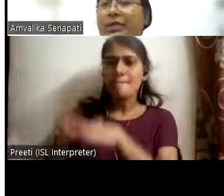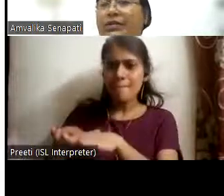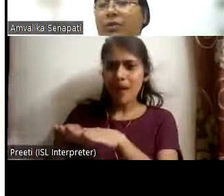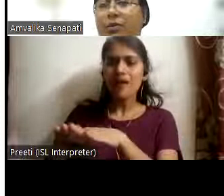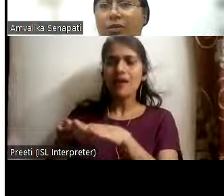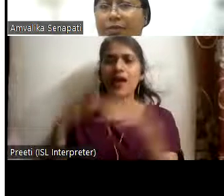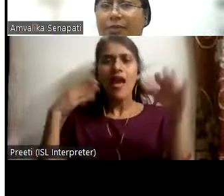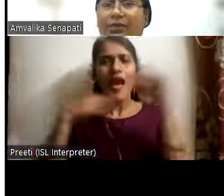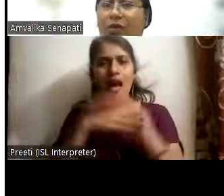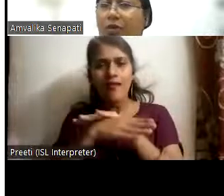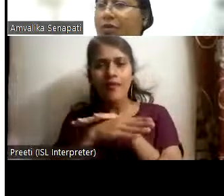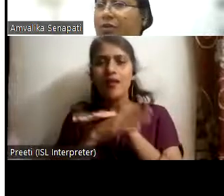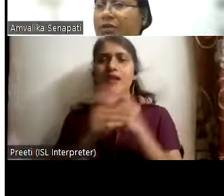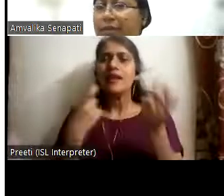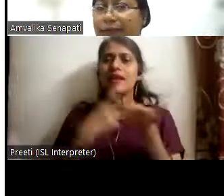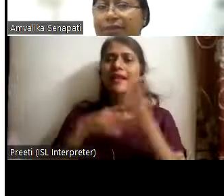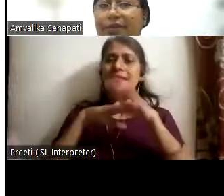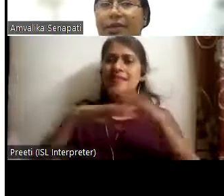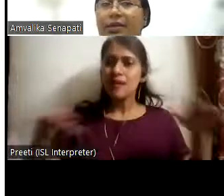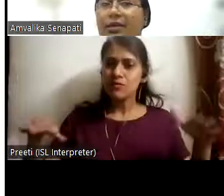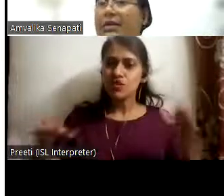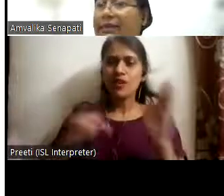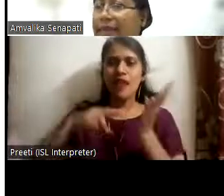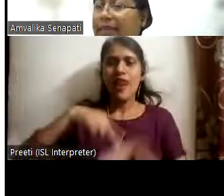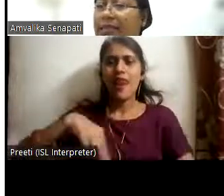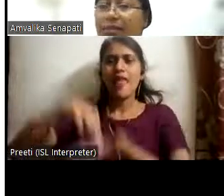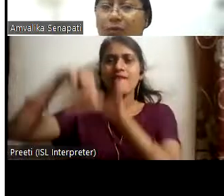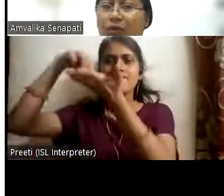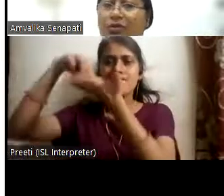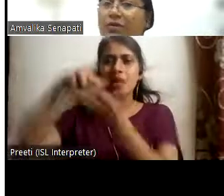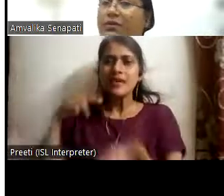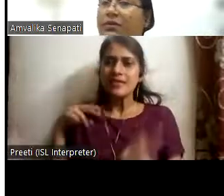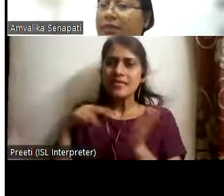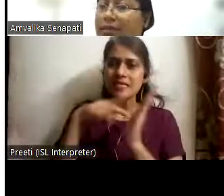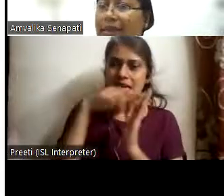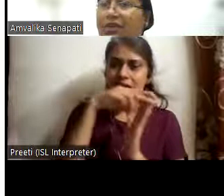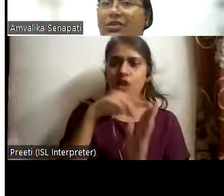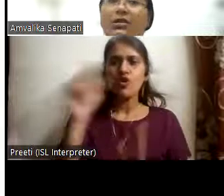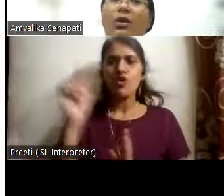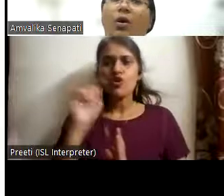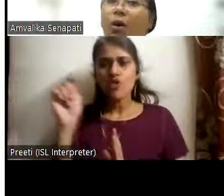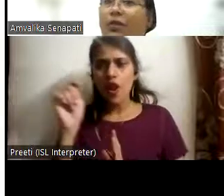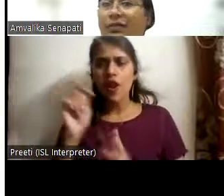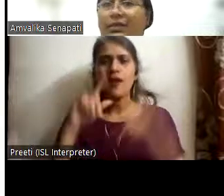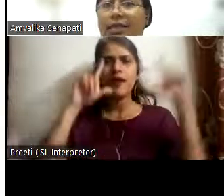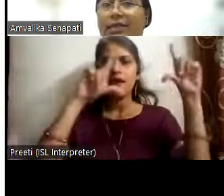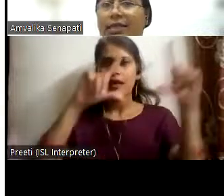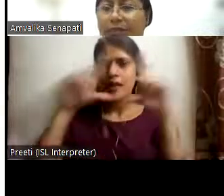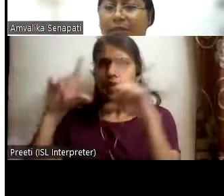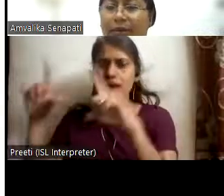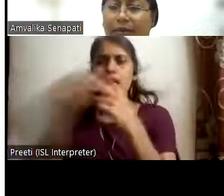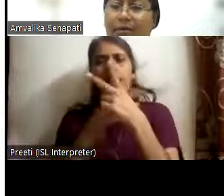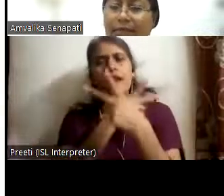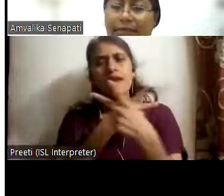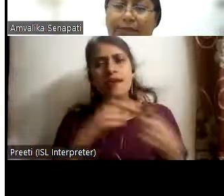for the indoor, the reception, the corridors, the lift area, staircases, washrooms, the signages, all of these things has